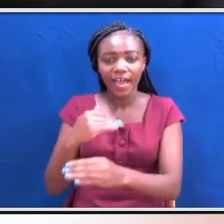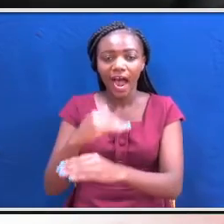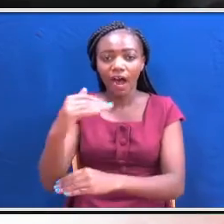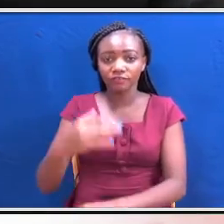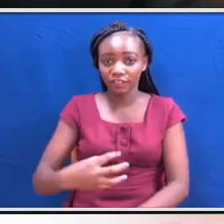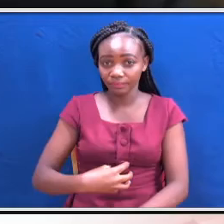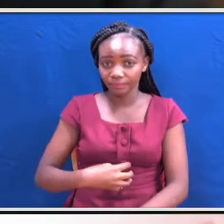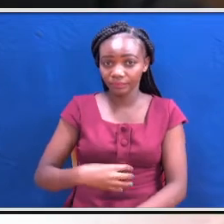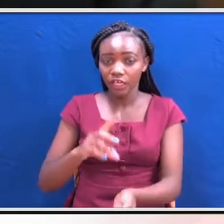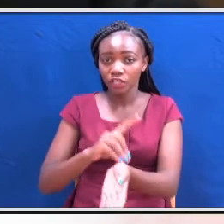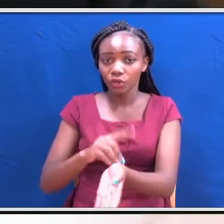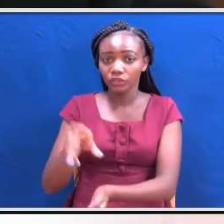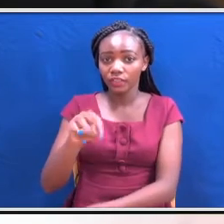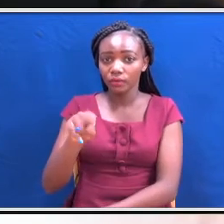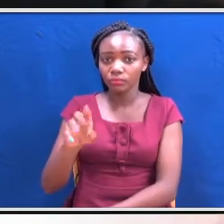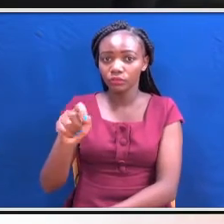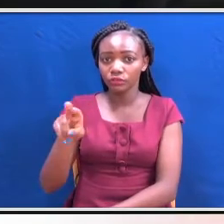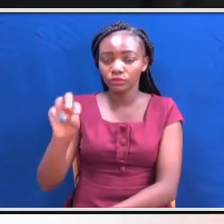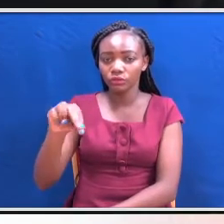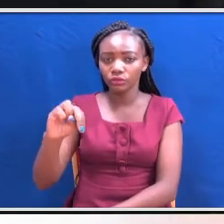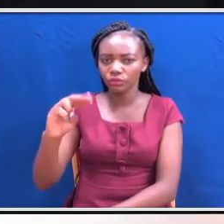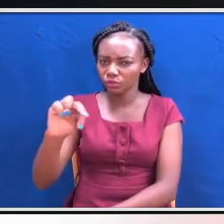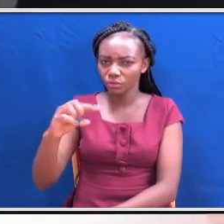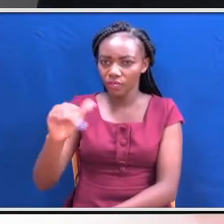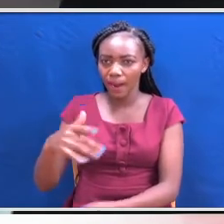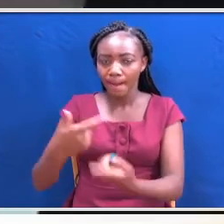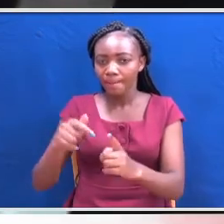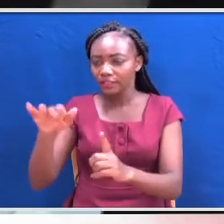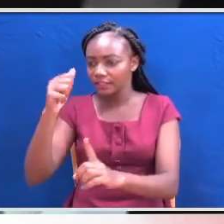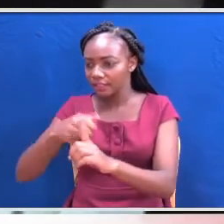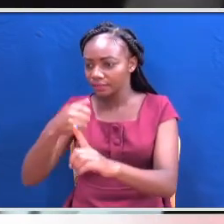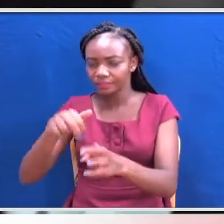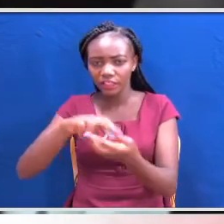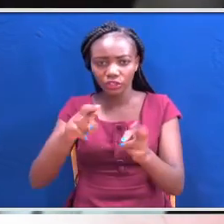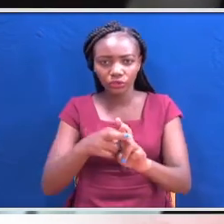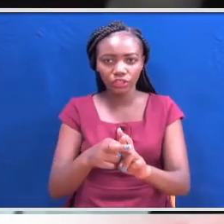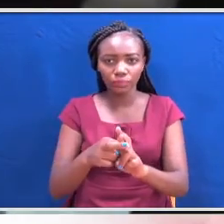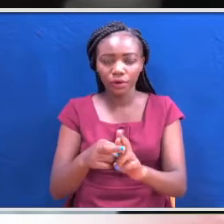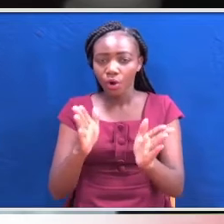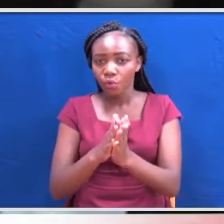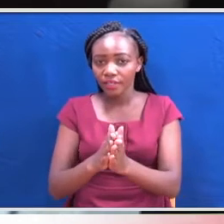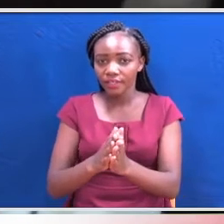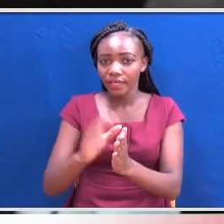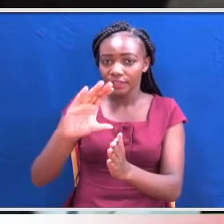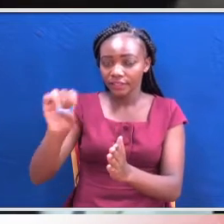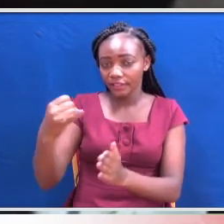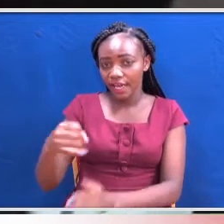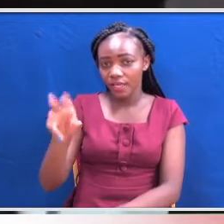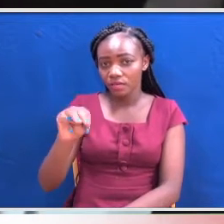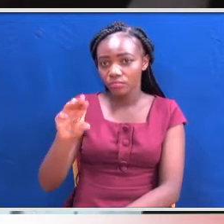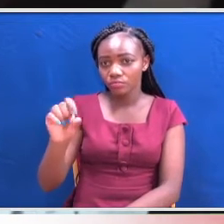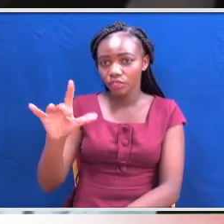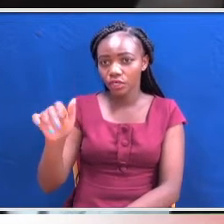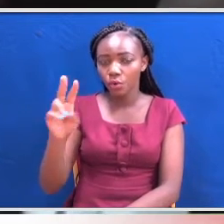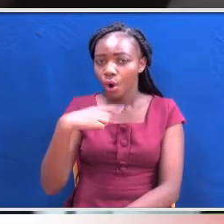CJ Dr. Willy Mutunga. However, his advocate-client relationship with acting CJ Philomena Mwilu, who is also